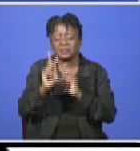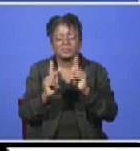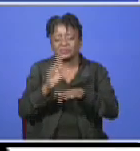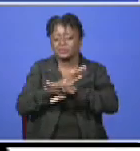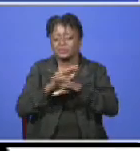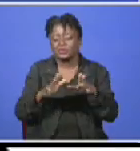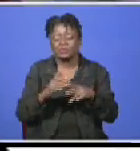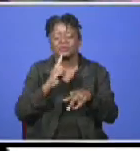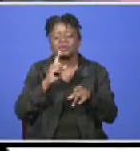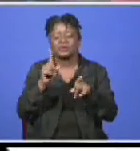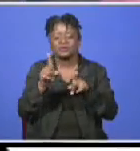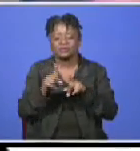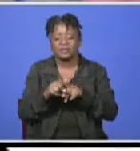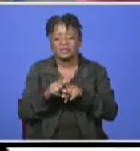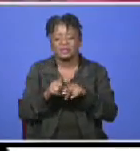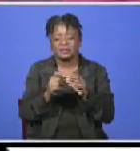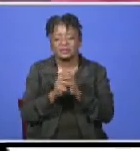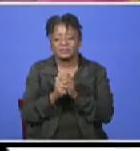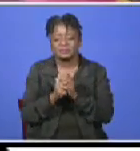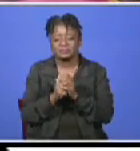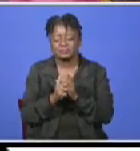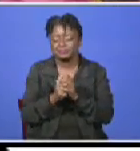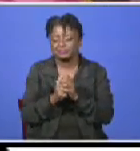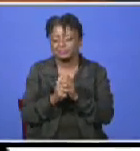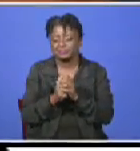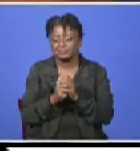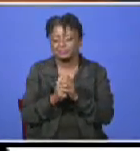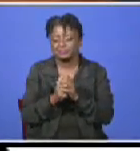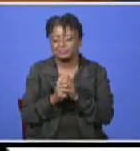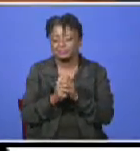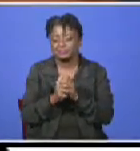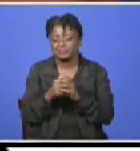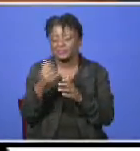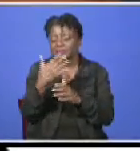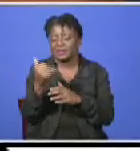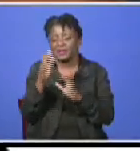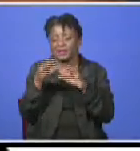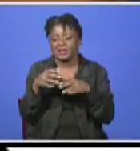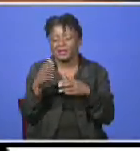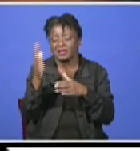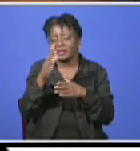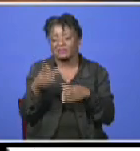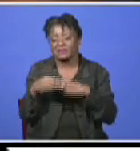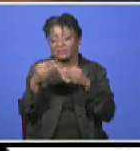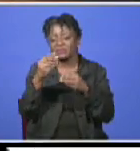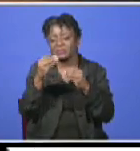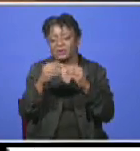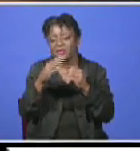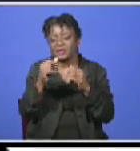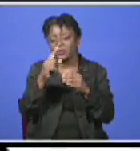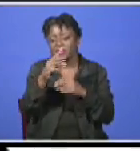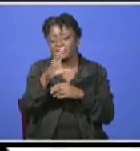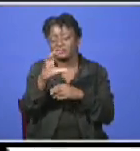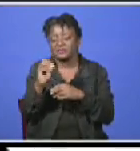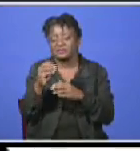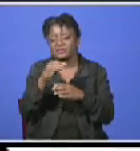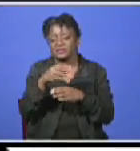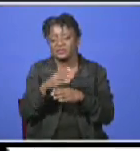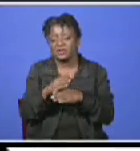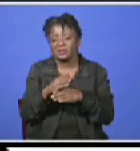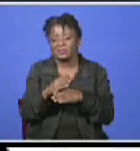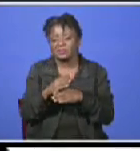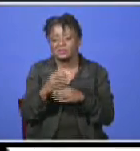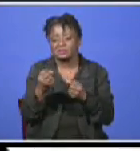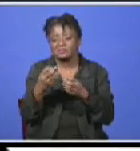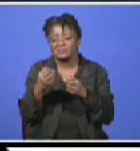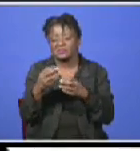agree. They can give us more than 150 jobs. Opposing views as a crowd, many of them a Luther residents, found their